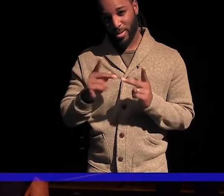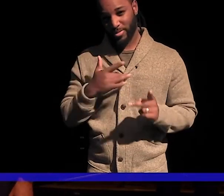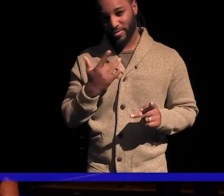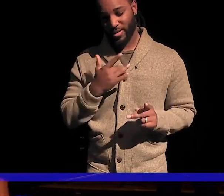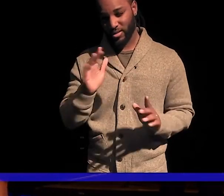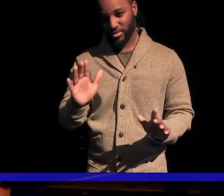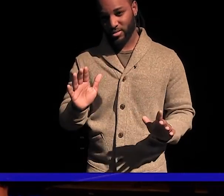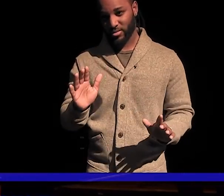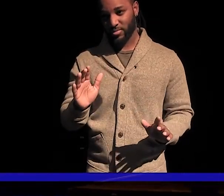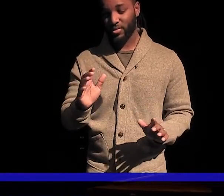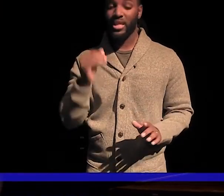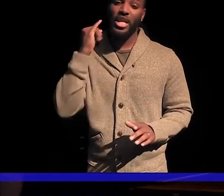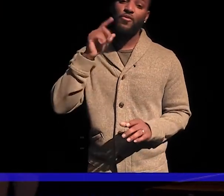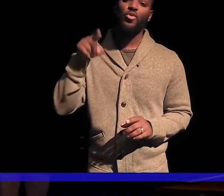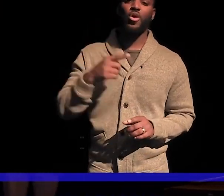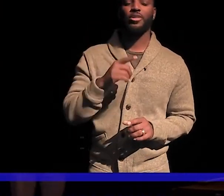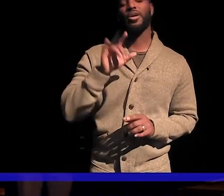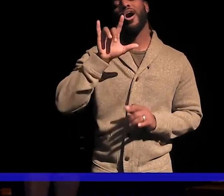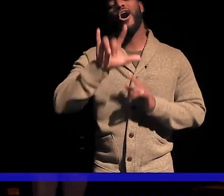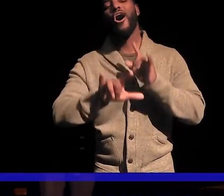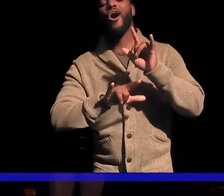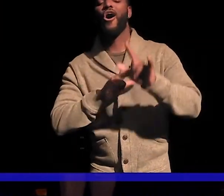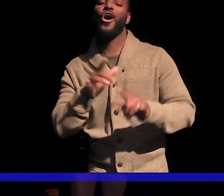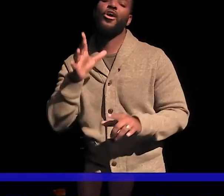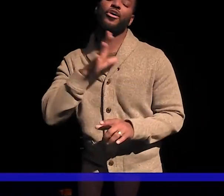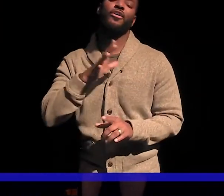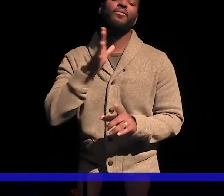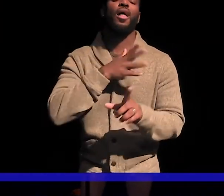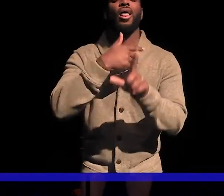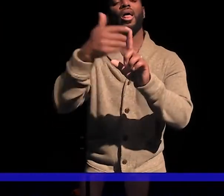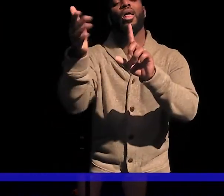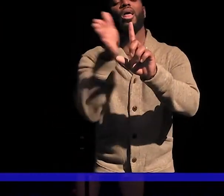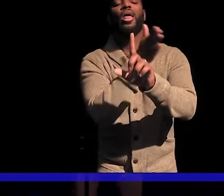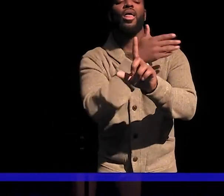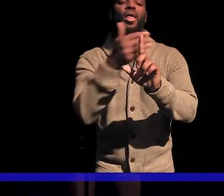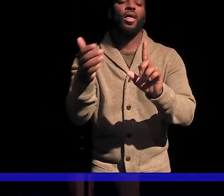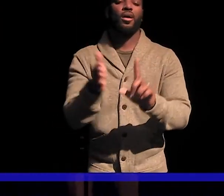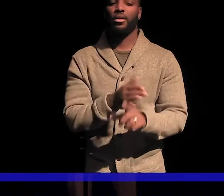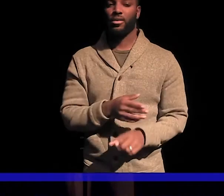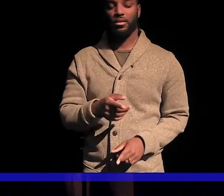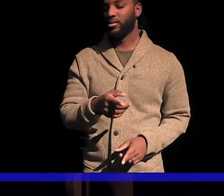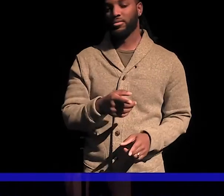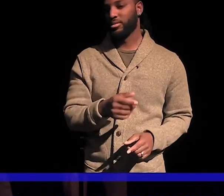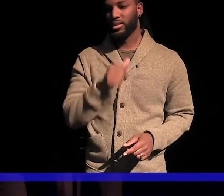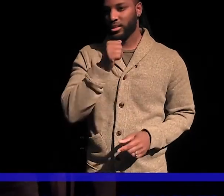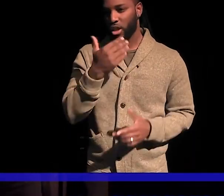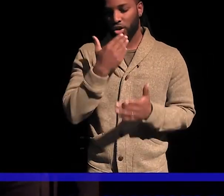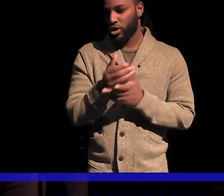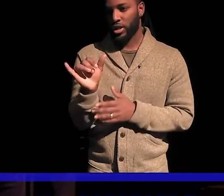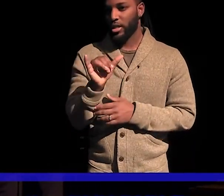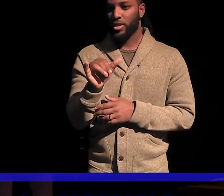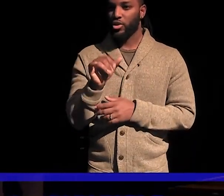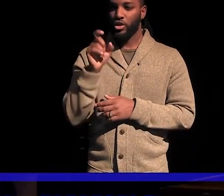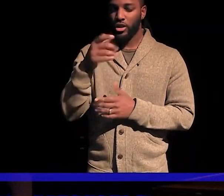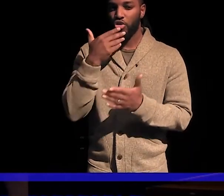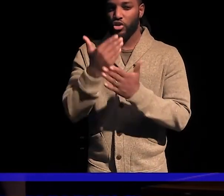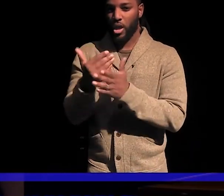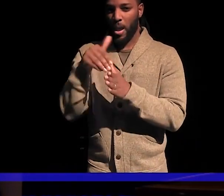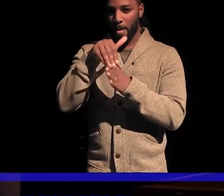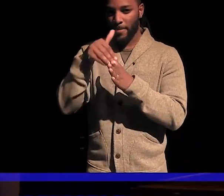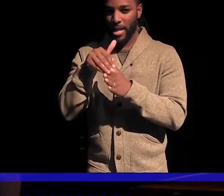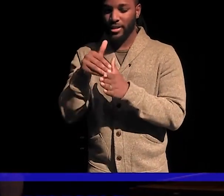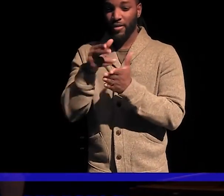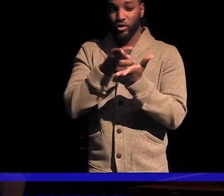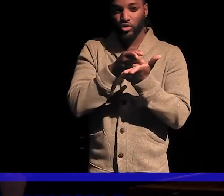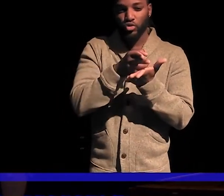If you speak just in love to people, you're bound to enable people. The currency of the kingdom is truth